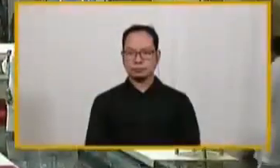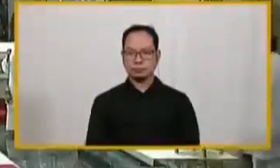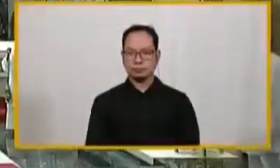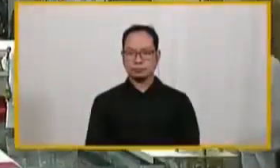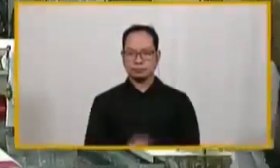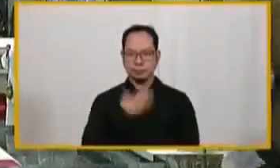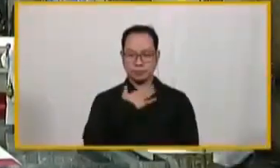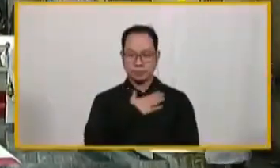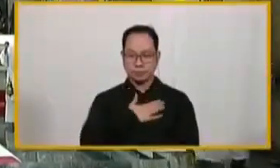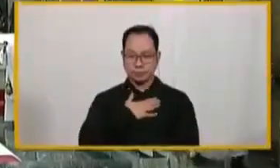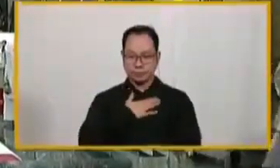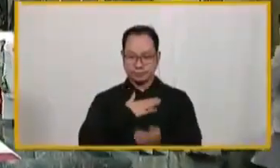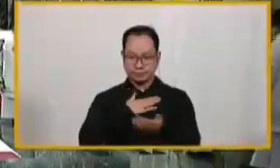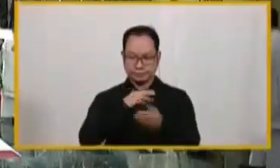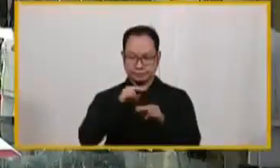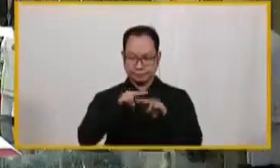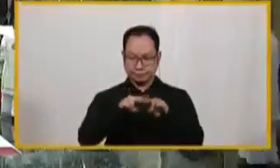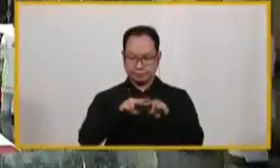Be seated.